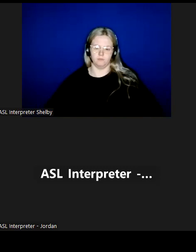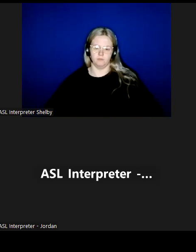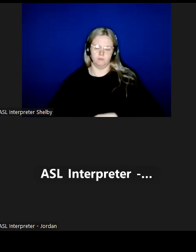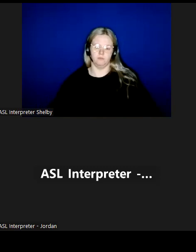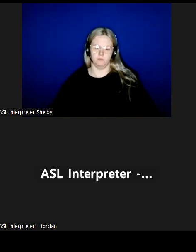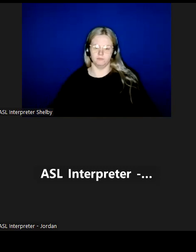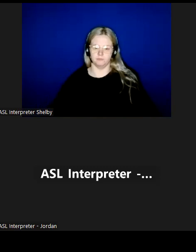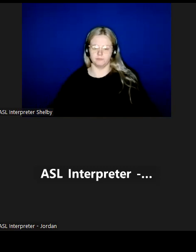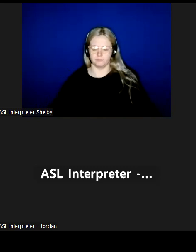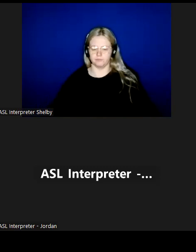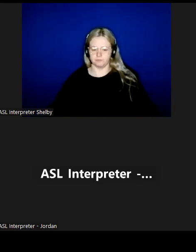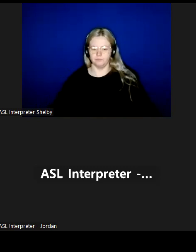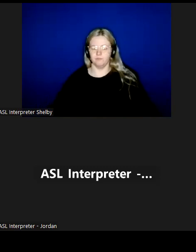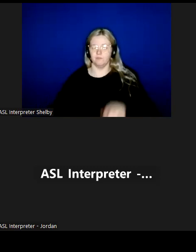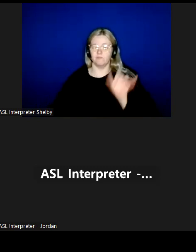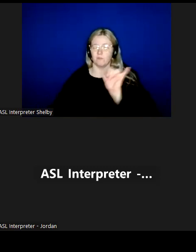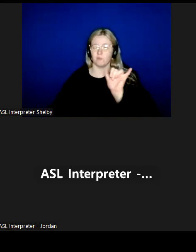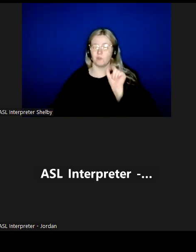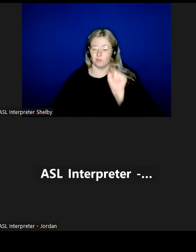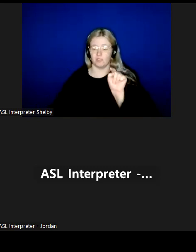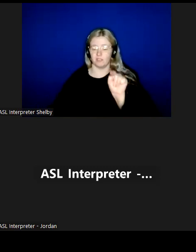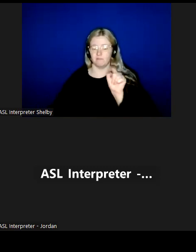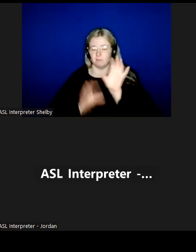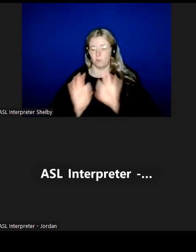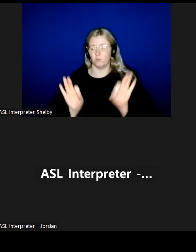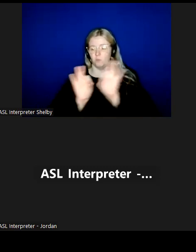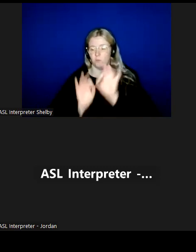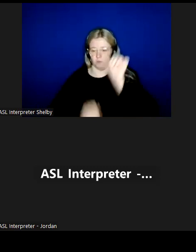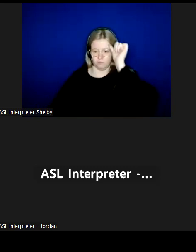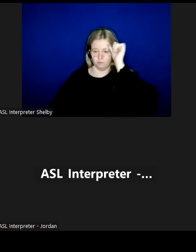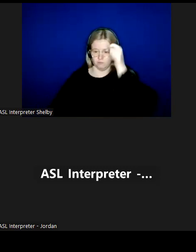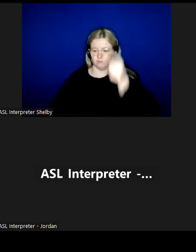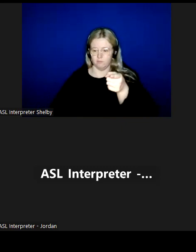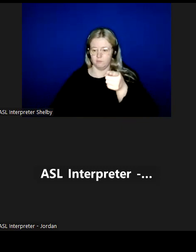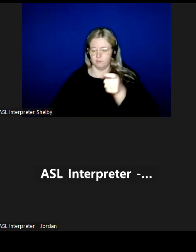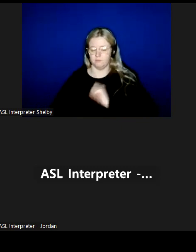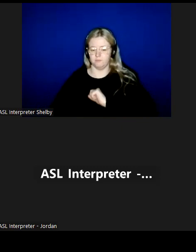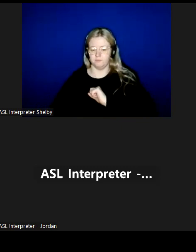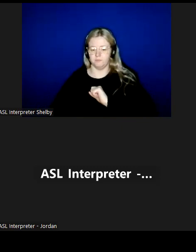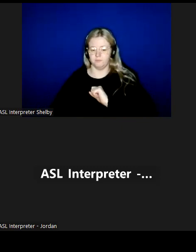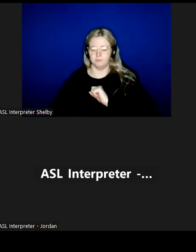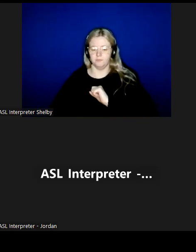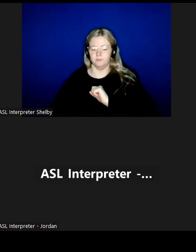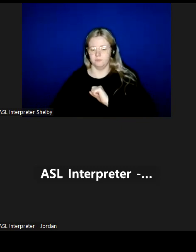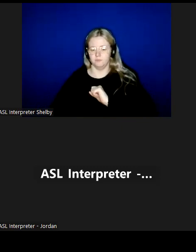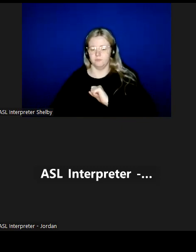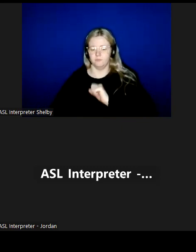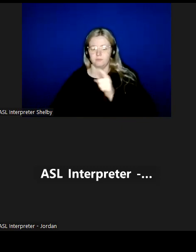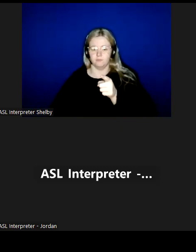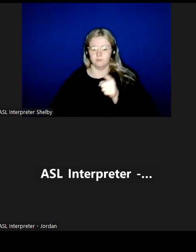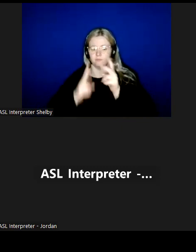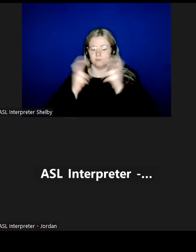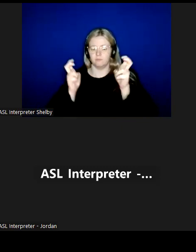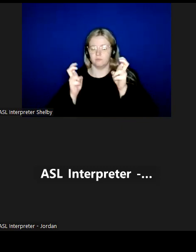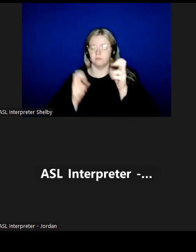I also think this is a really important reminder. And that reminder is, when you remind yourself that